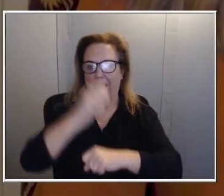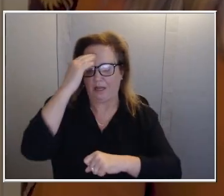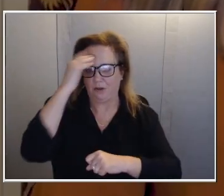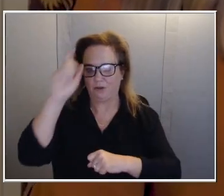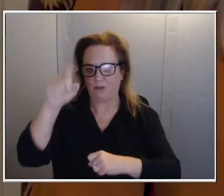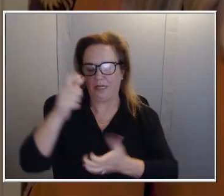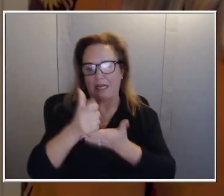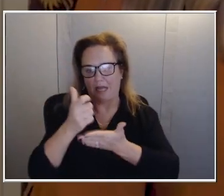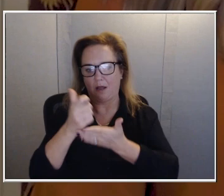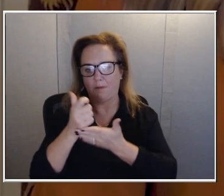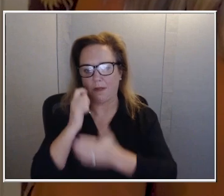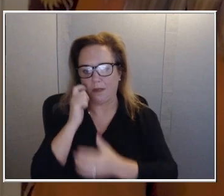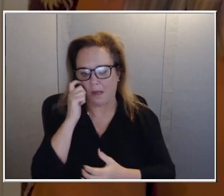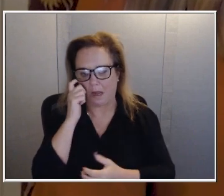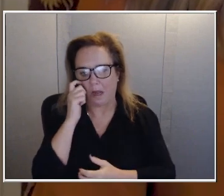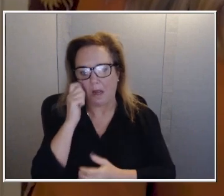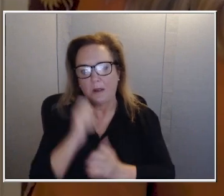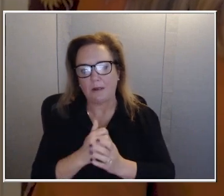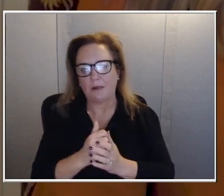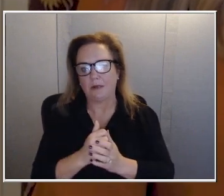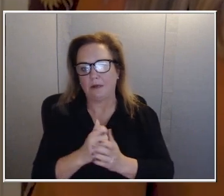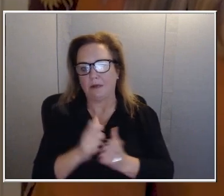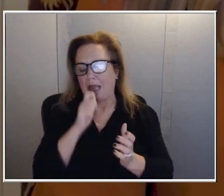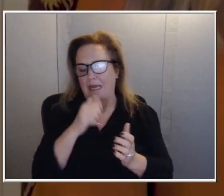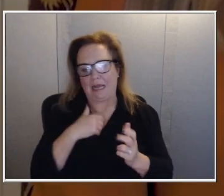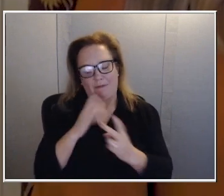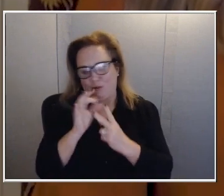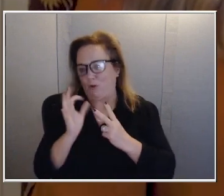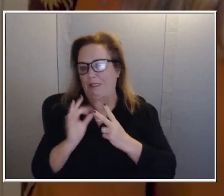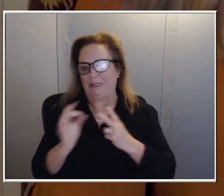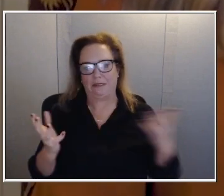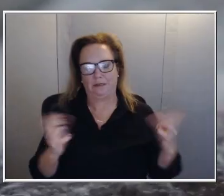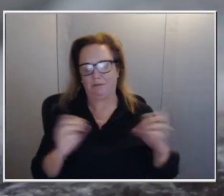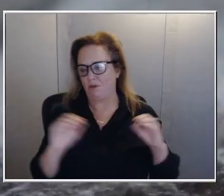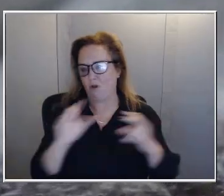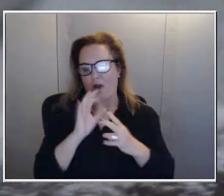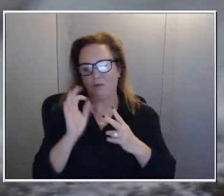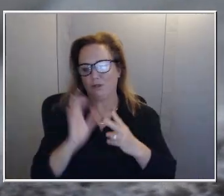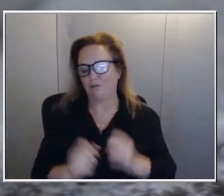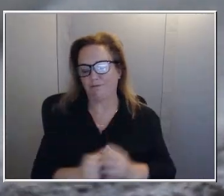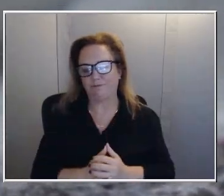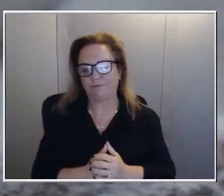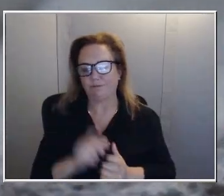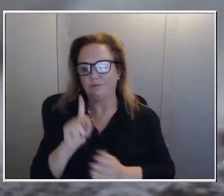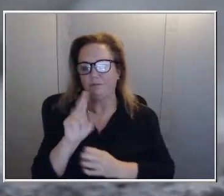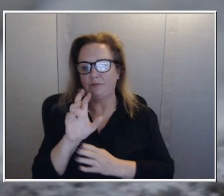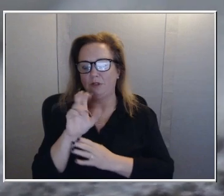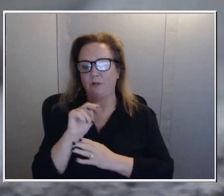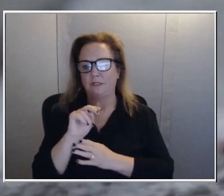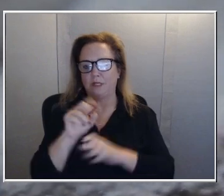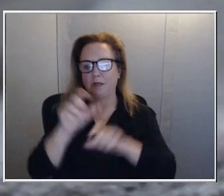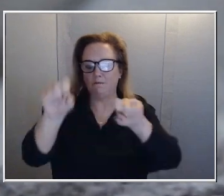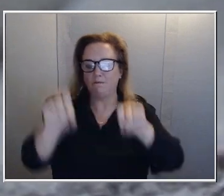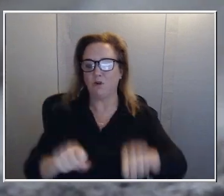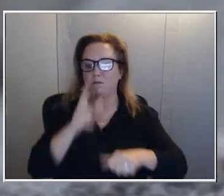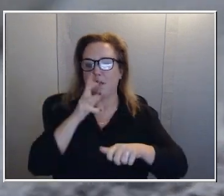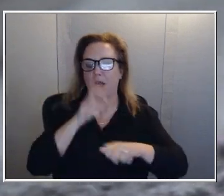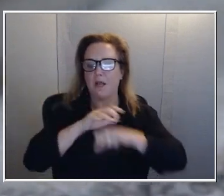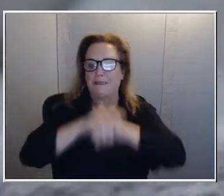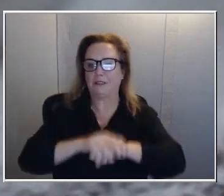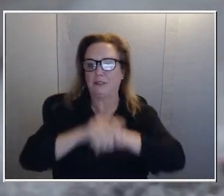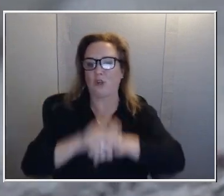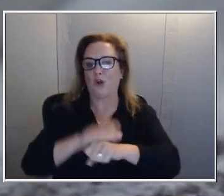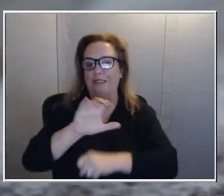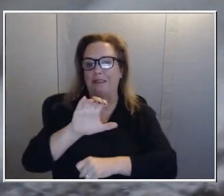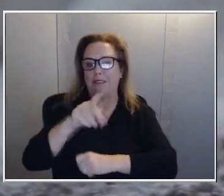help. And I didn't have a choice. There wasn't an option. Kristen pulled her mother to the floor and started CPR.